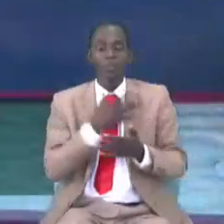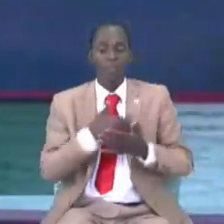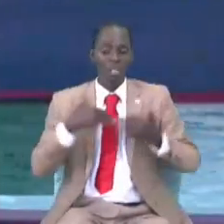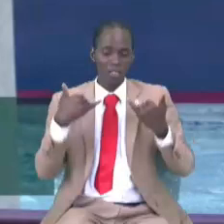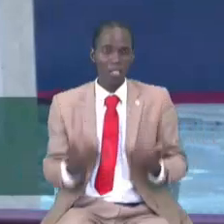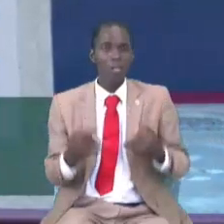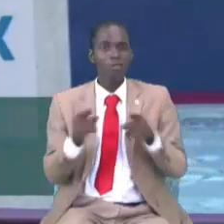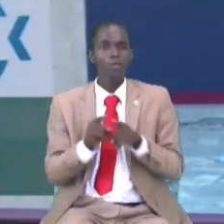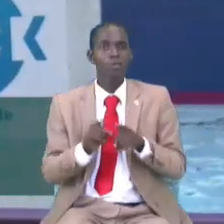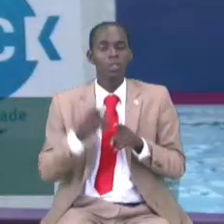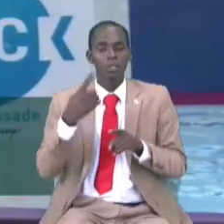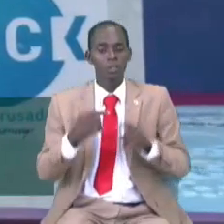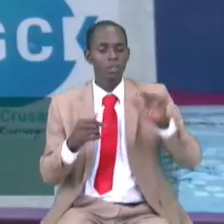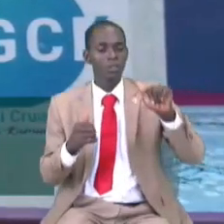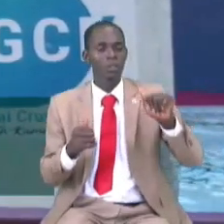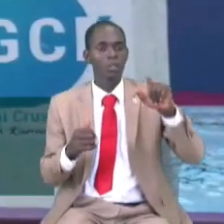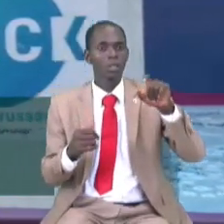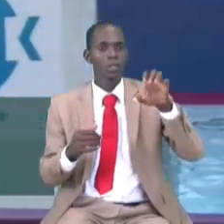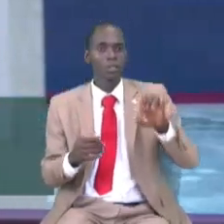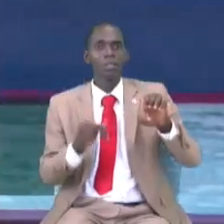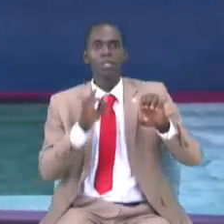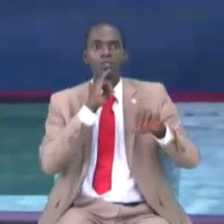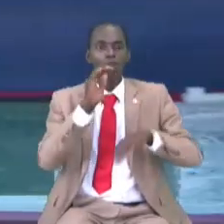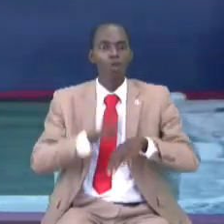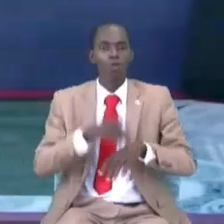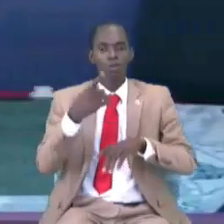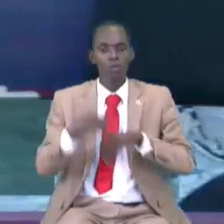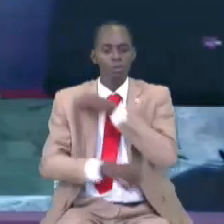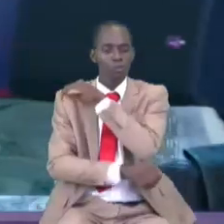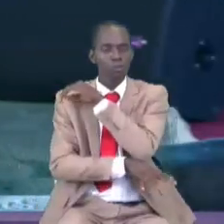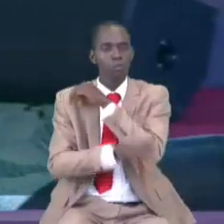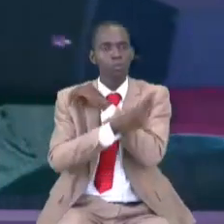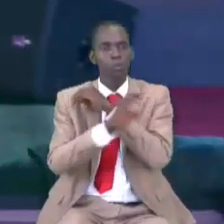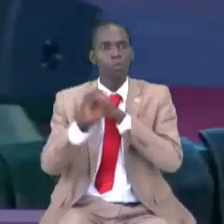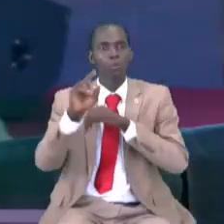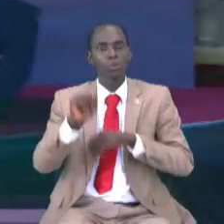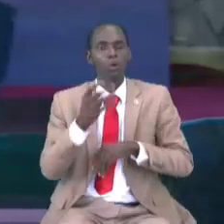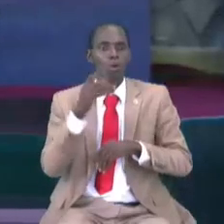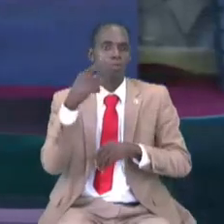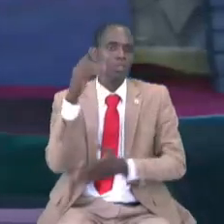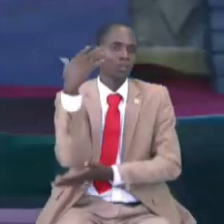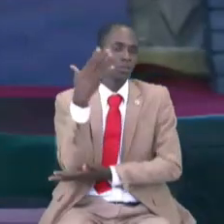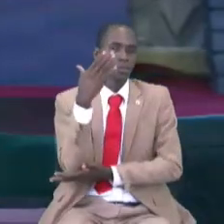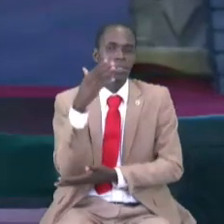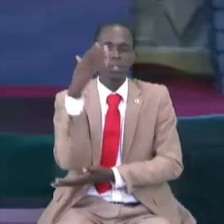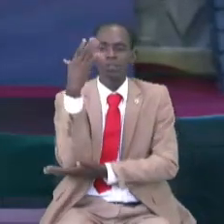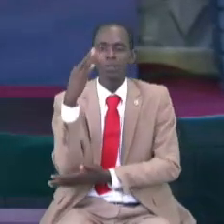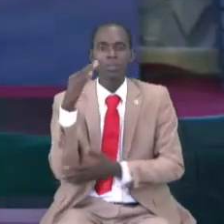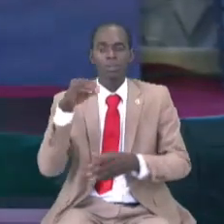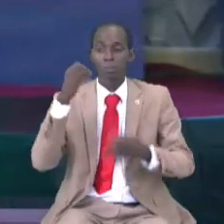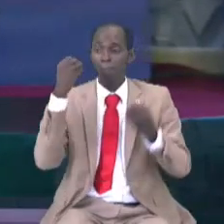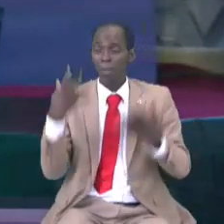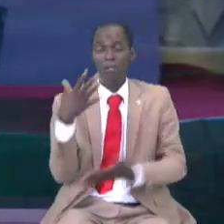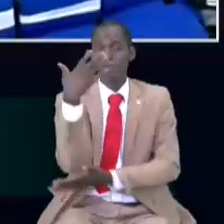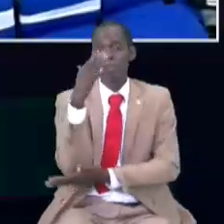root of the trees. Trees in plural. The axe is laid on the at the